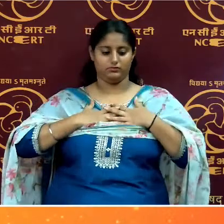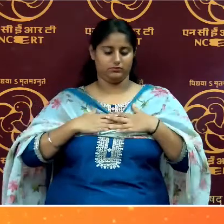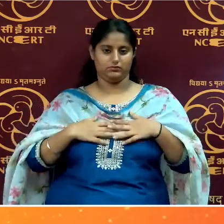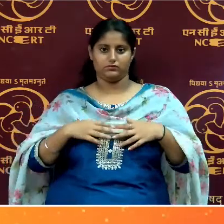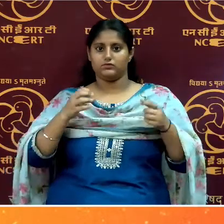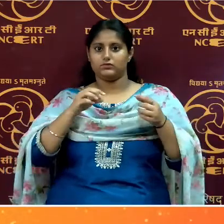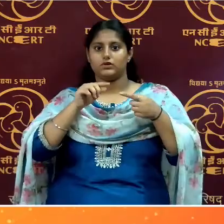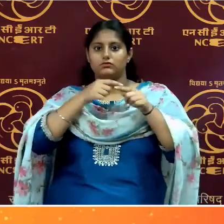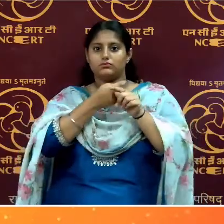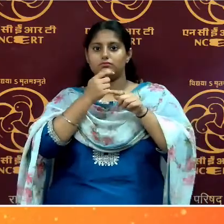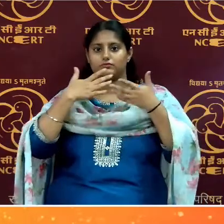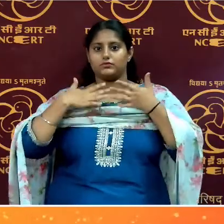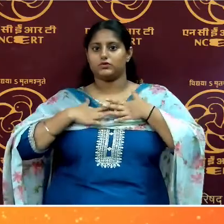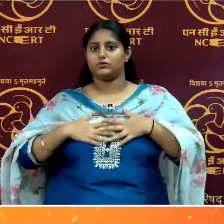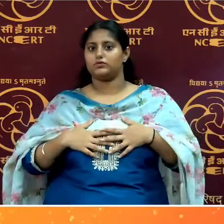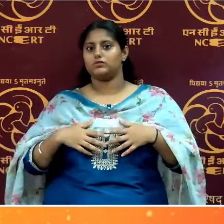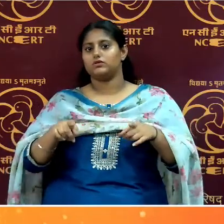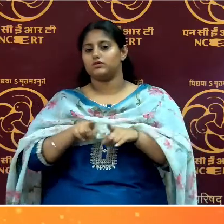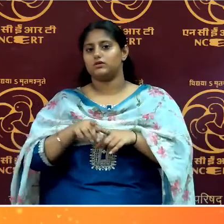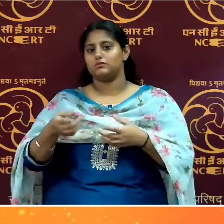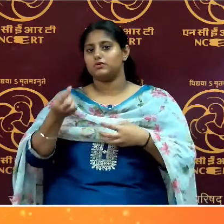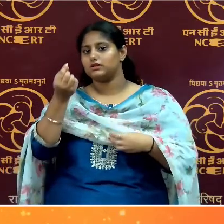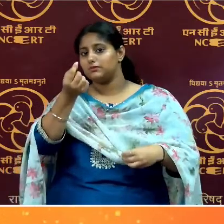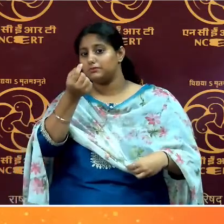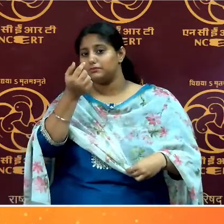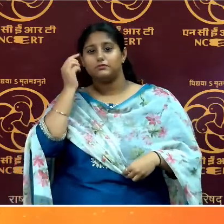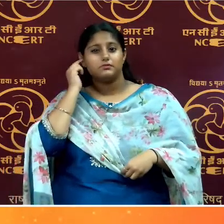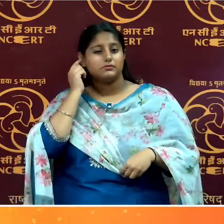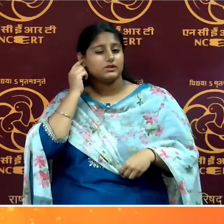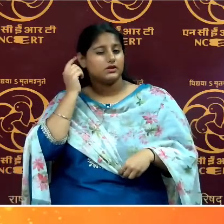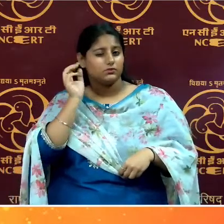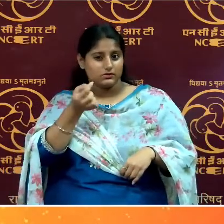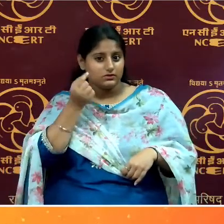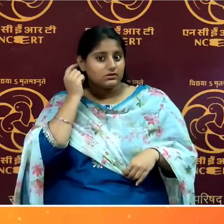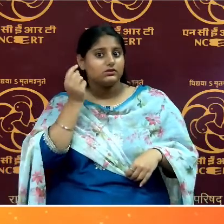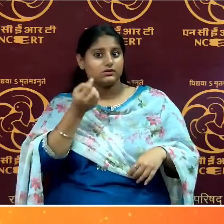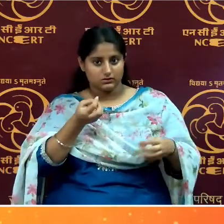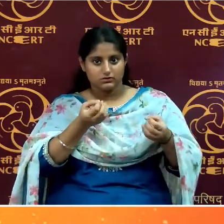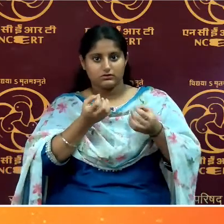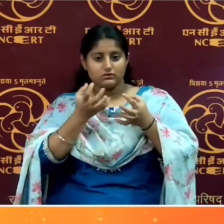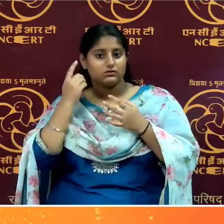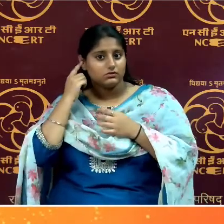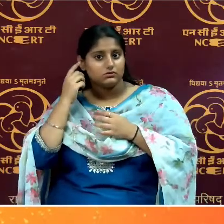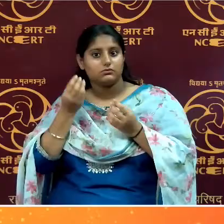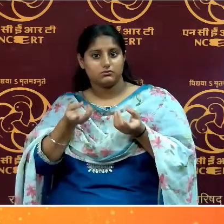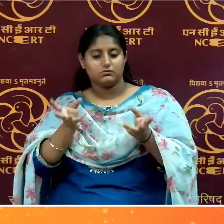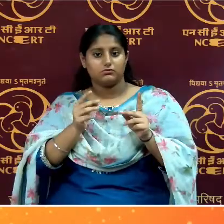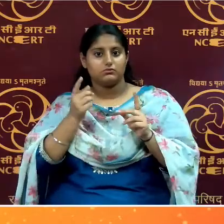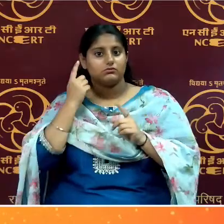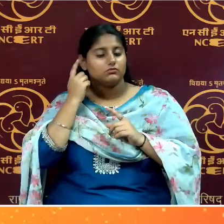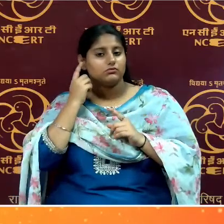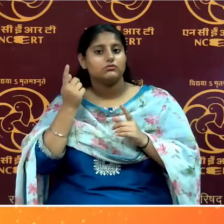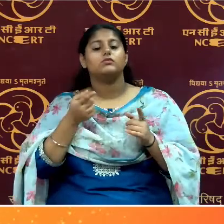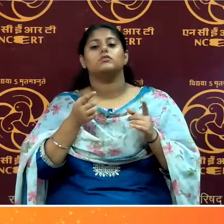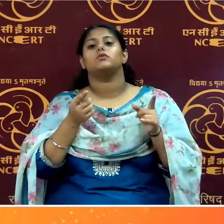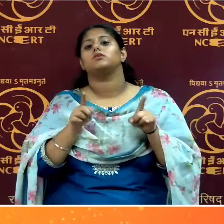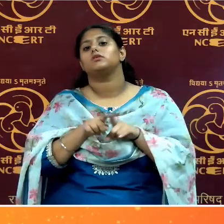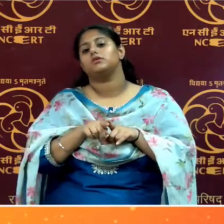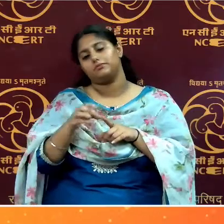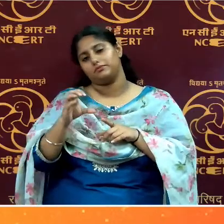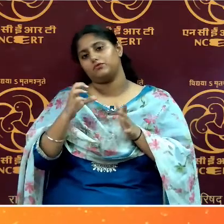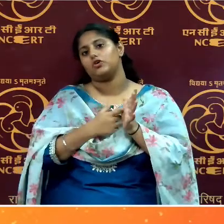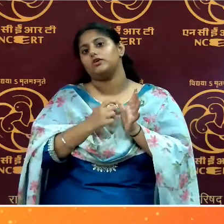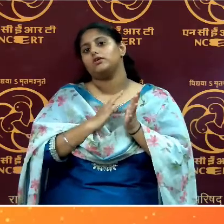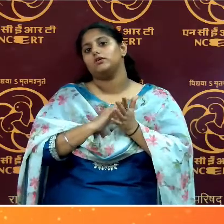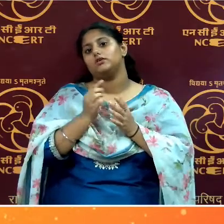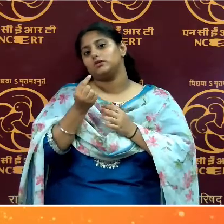woolen clothes, We see, and we also hear some sound also. crackling sound Yeah. is also produced at that time. Again, that is because of charges, Okay. right?